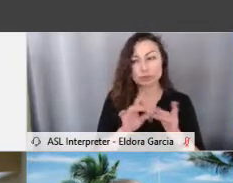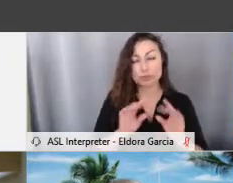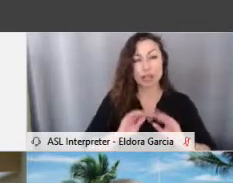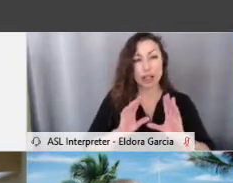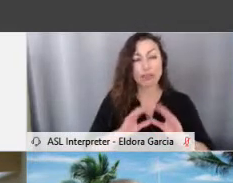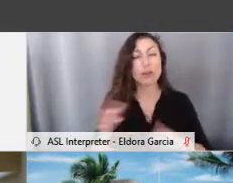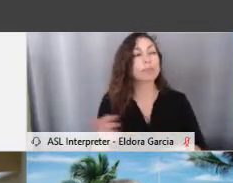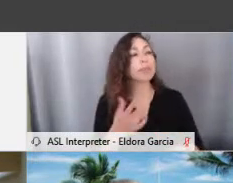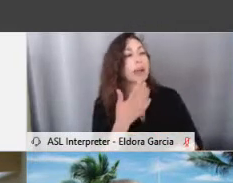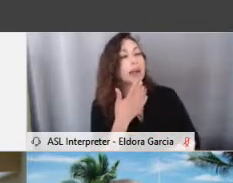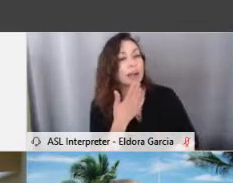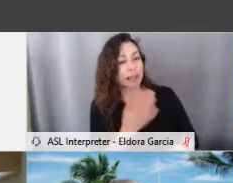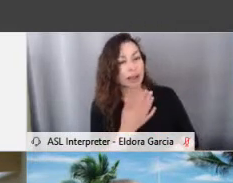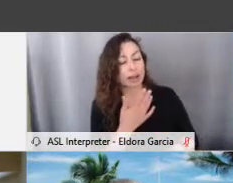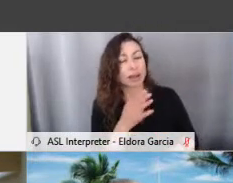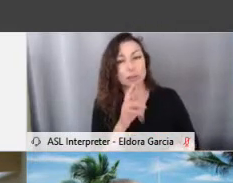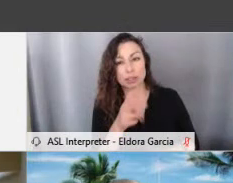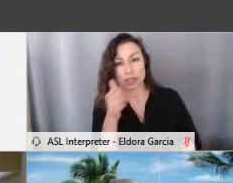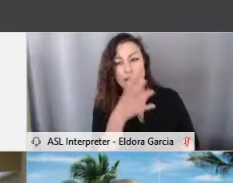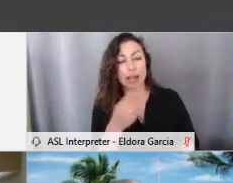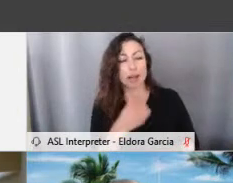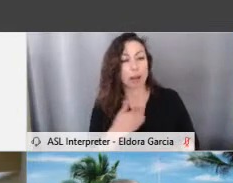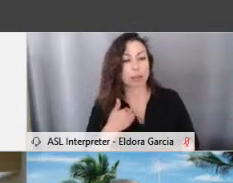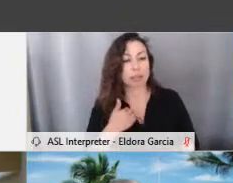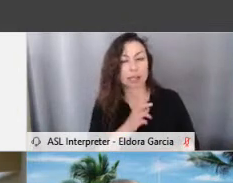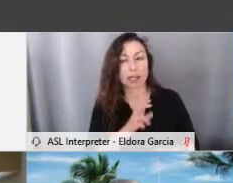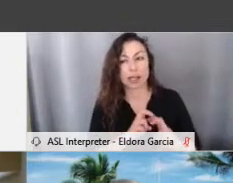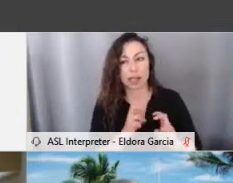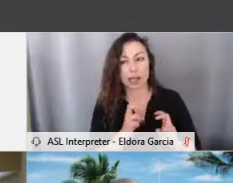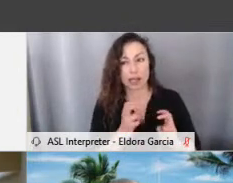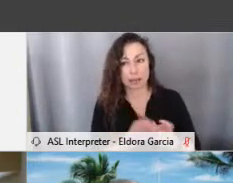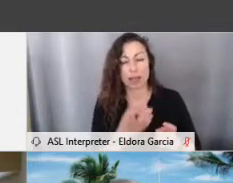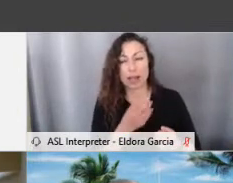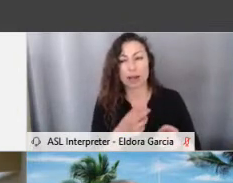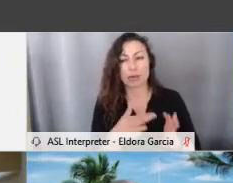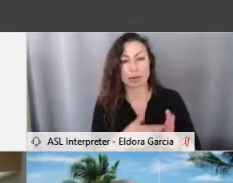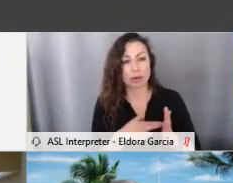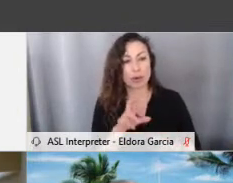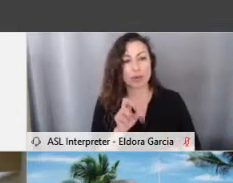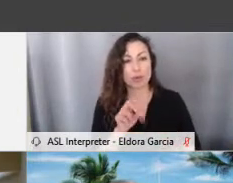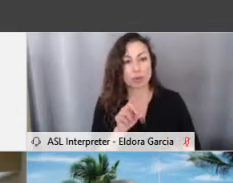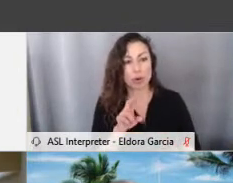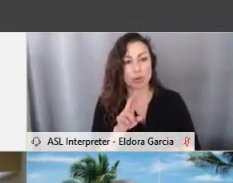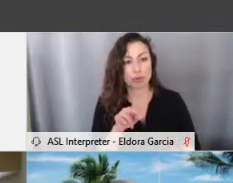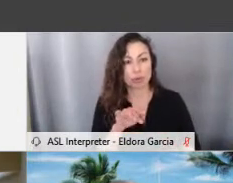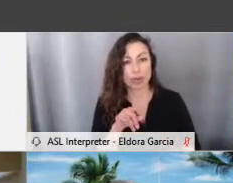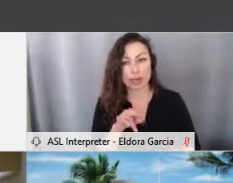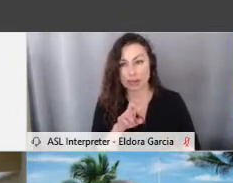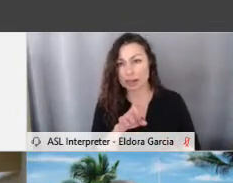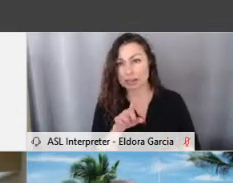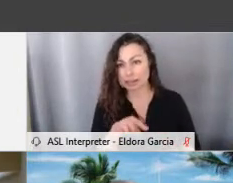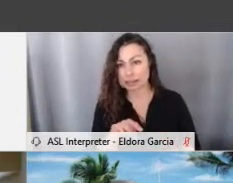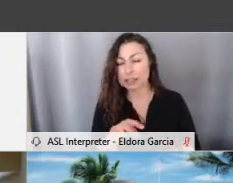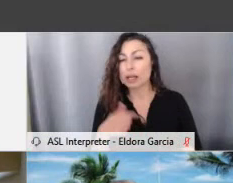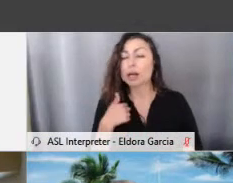Mr. Chair, members of the committee, and Representative Rodriguez, we have